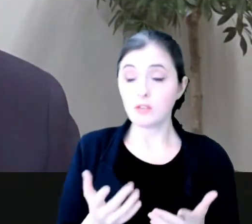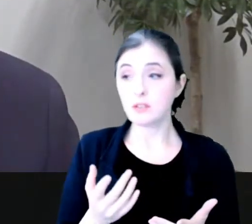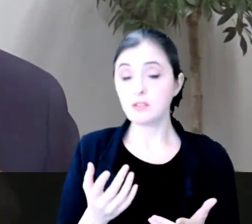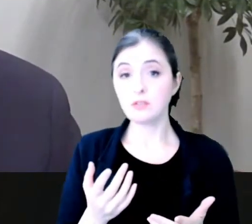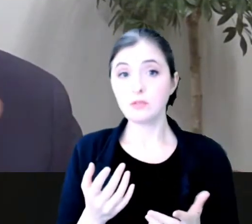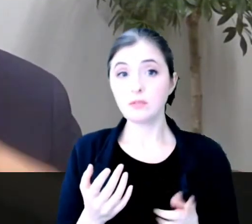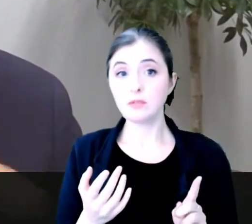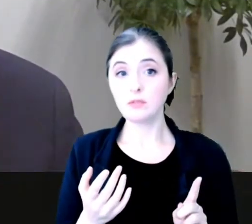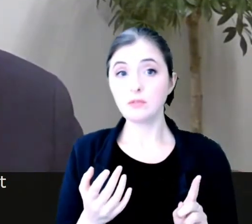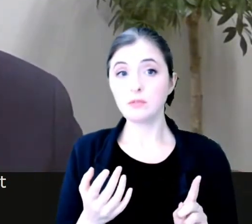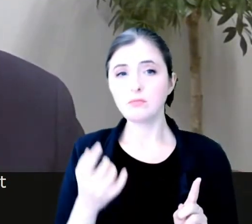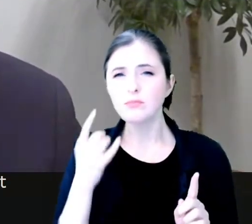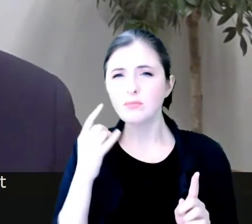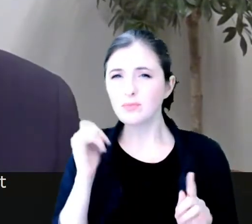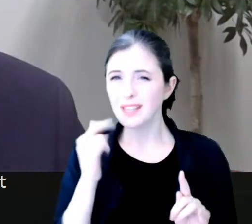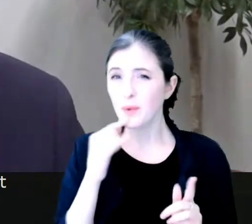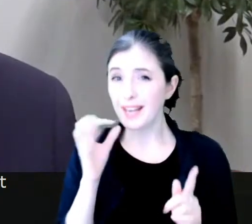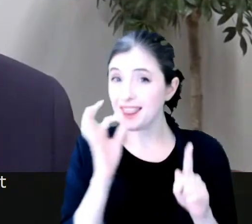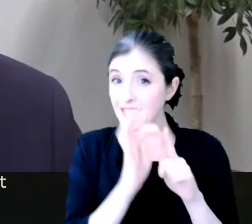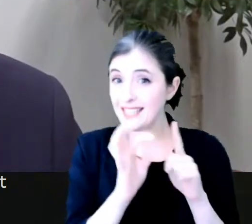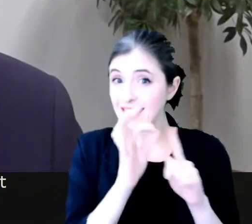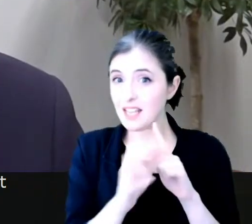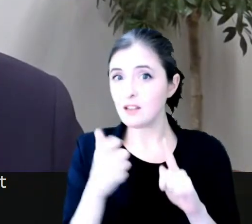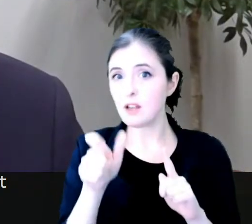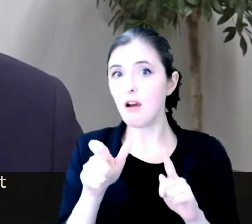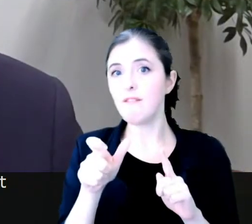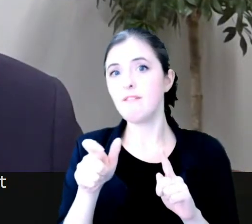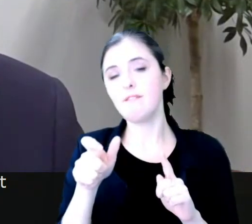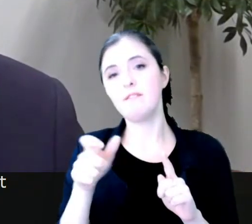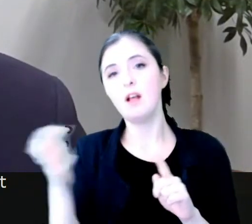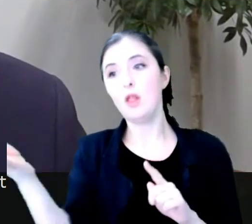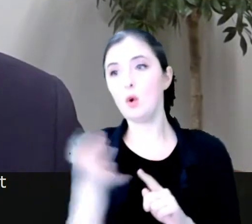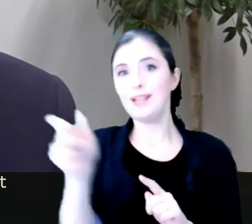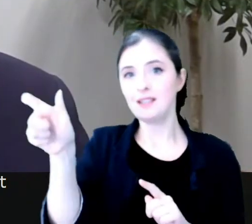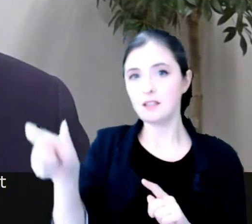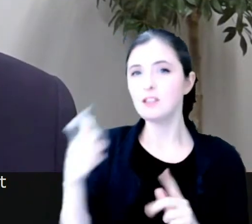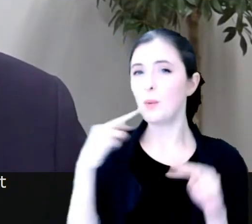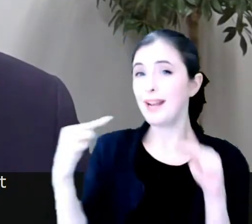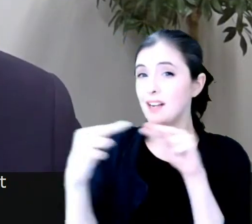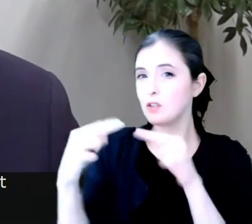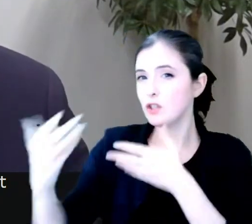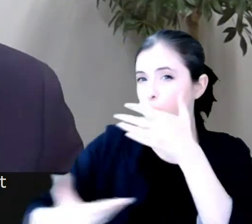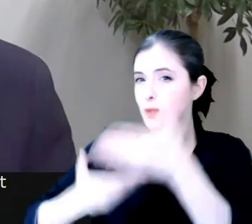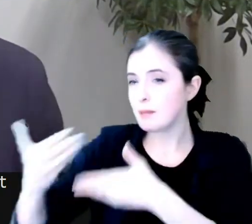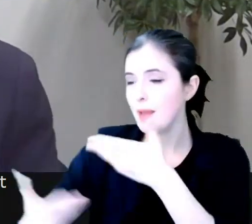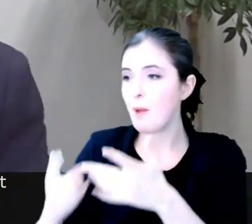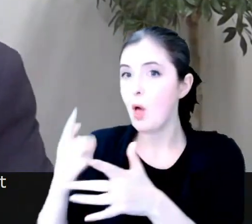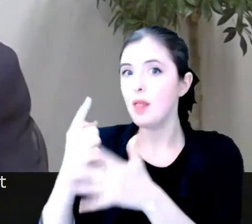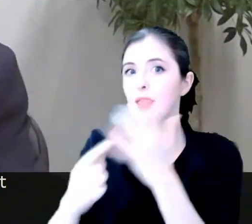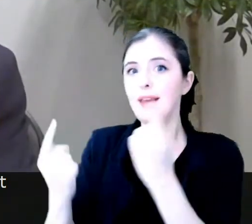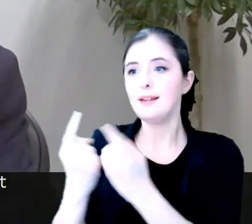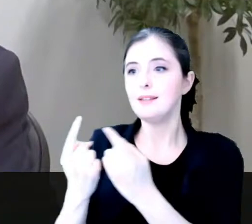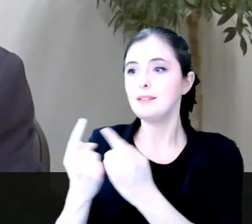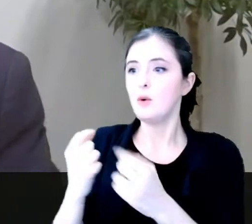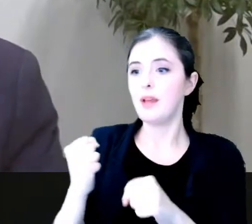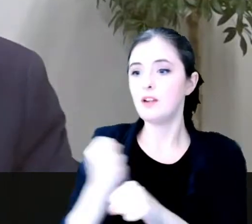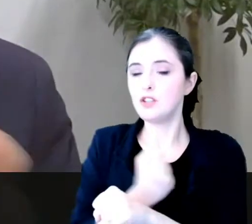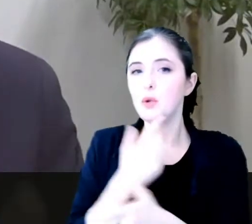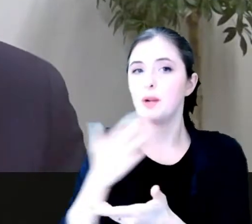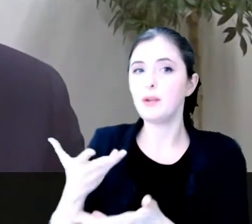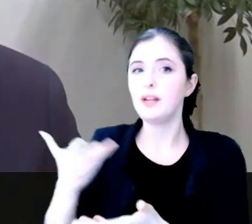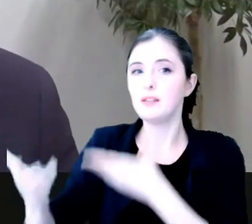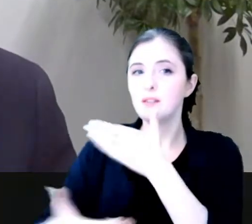Chair, can we take the details of the questioner so I can contact her about some of the things we're doing and help she can give us going forward? We've got something called the Good